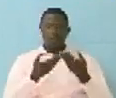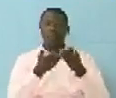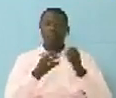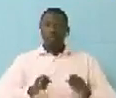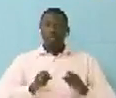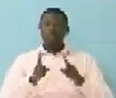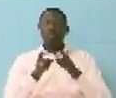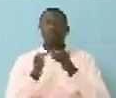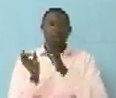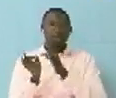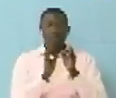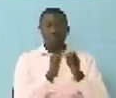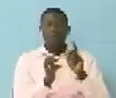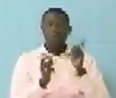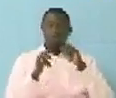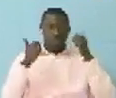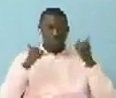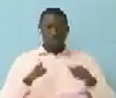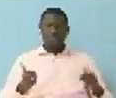explain what happened.